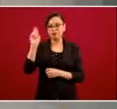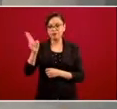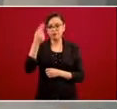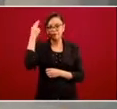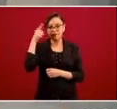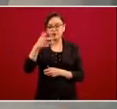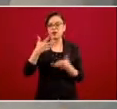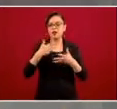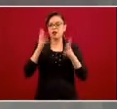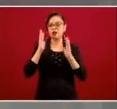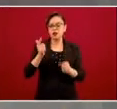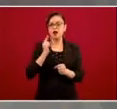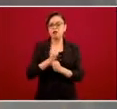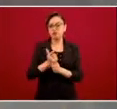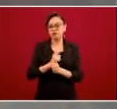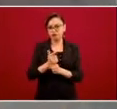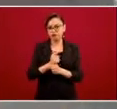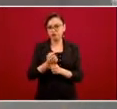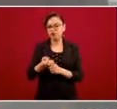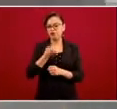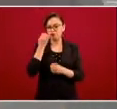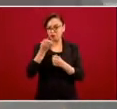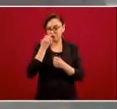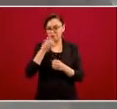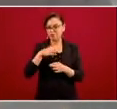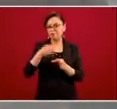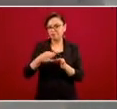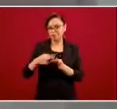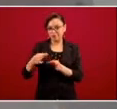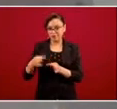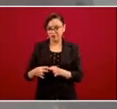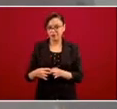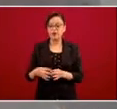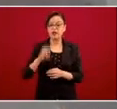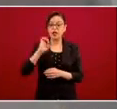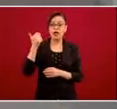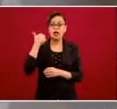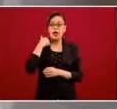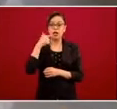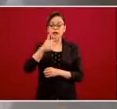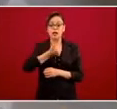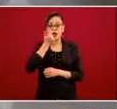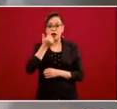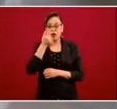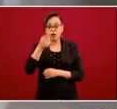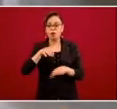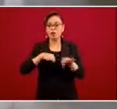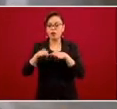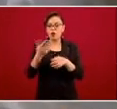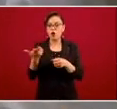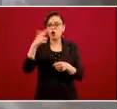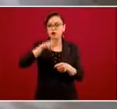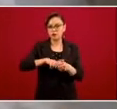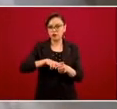professors, researchers, and students from different universities and institutions,